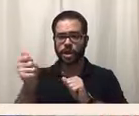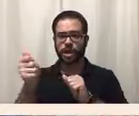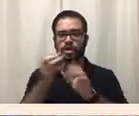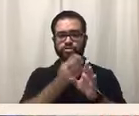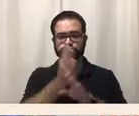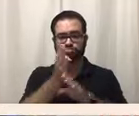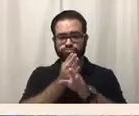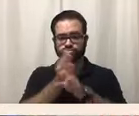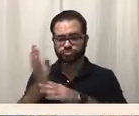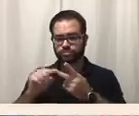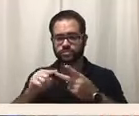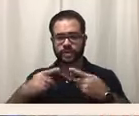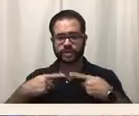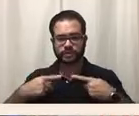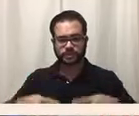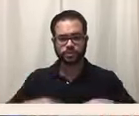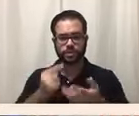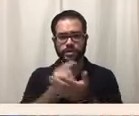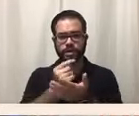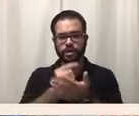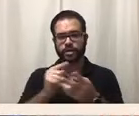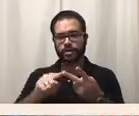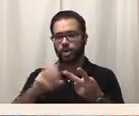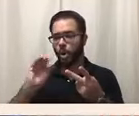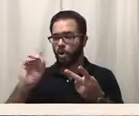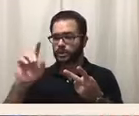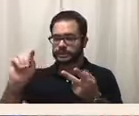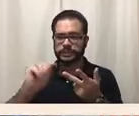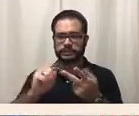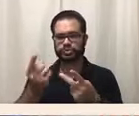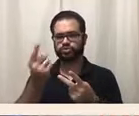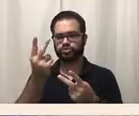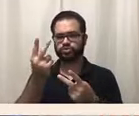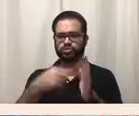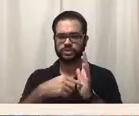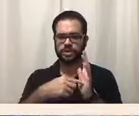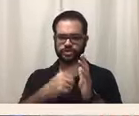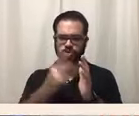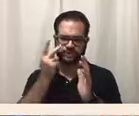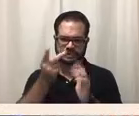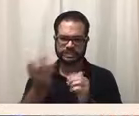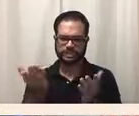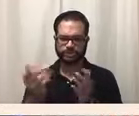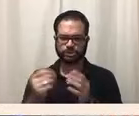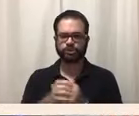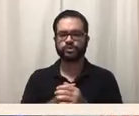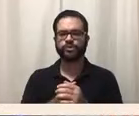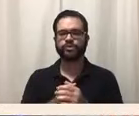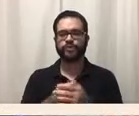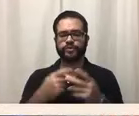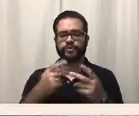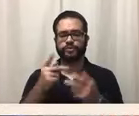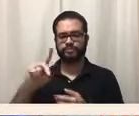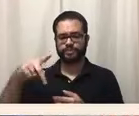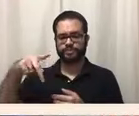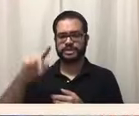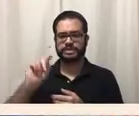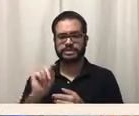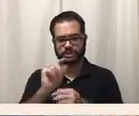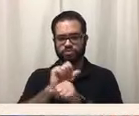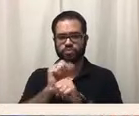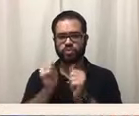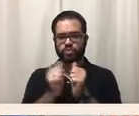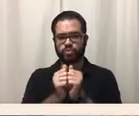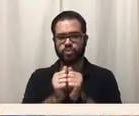therapy, occupational therapy. These two examples are visible here. Physical therapy working on gait parameters,